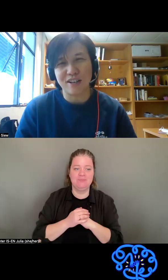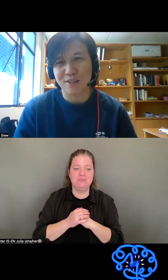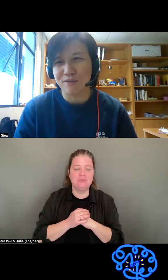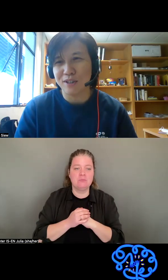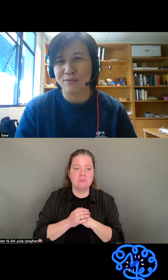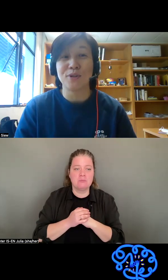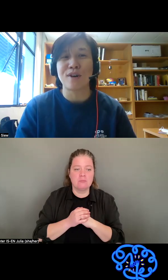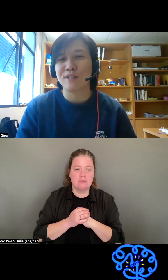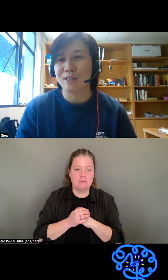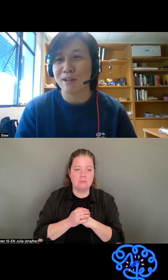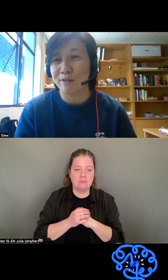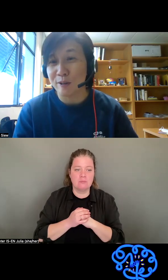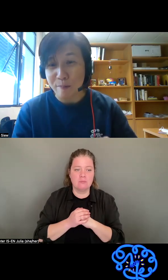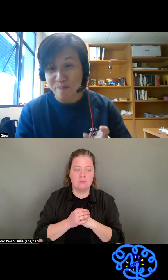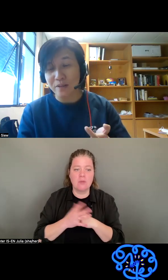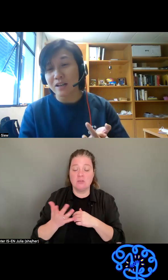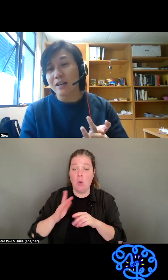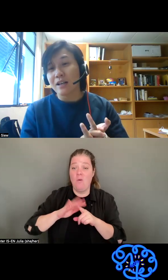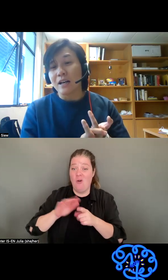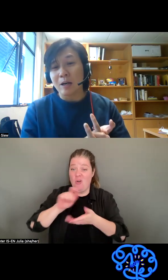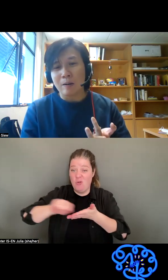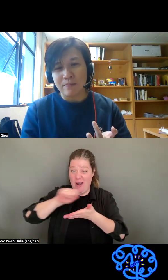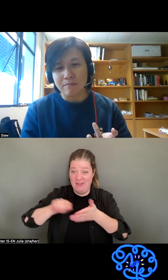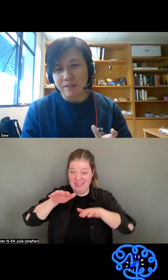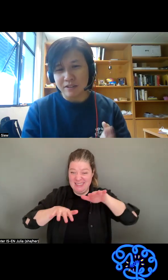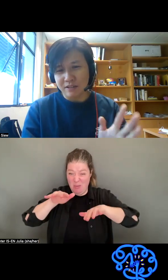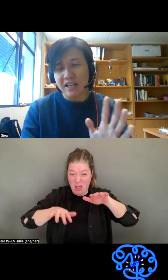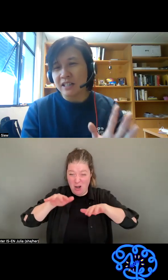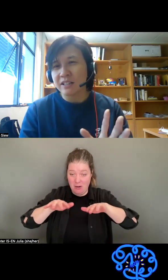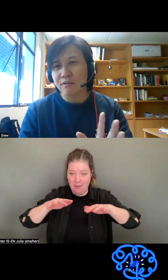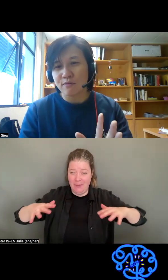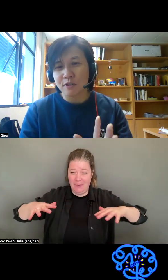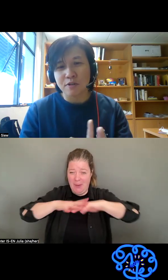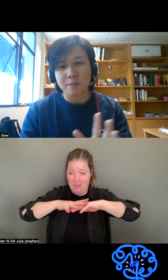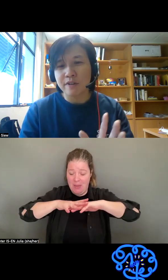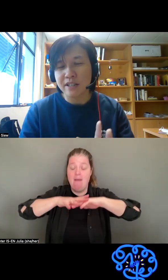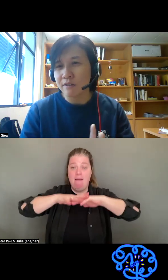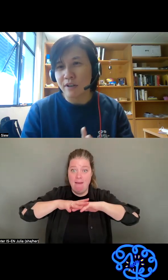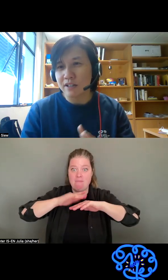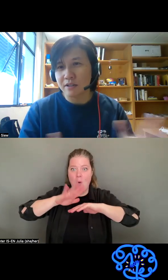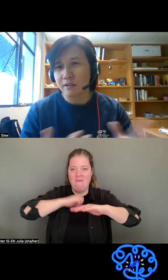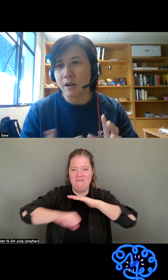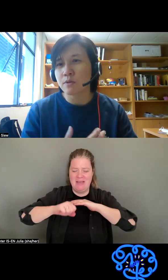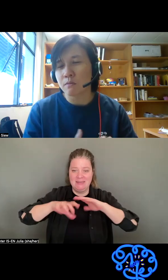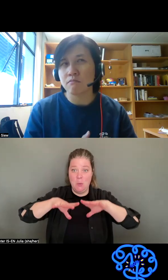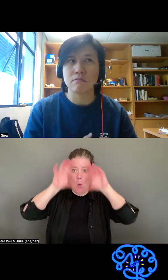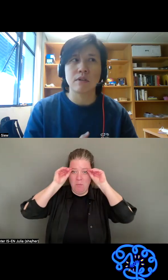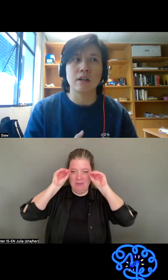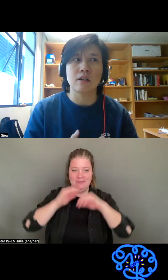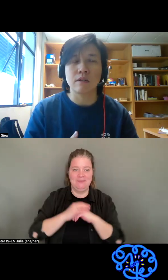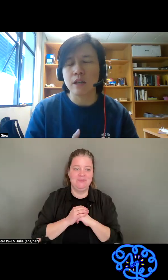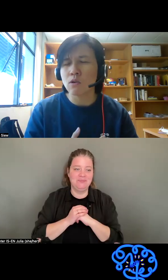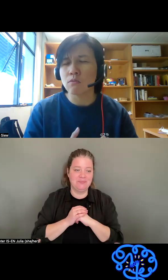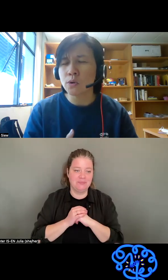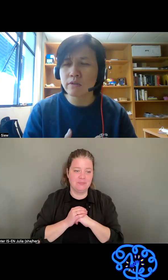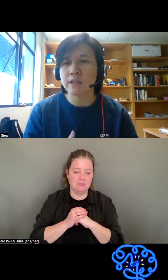facilitatory effects of the phonographic similarity. Um, the idea of conspiracy effects comes from,